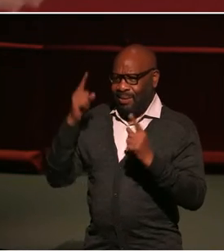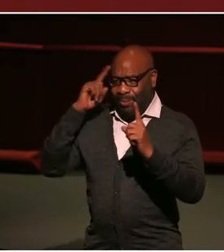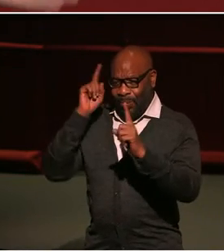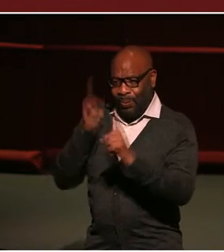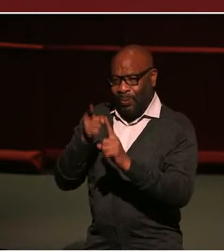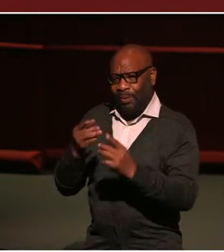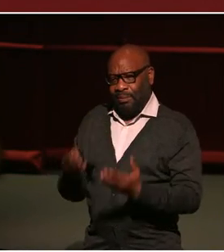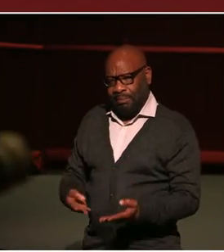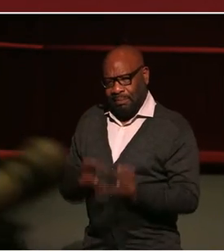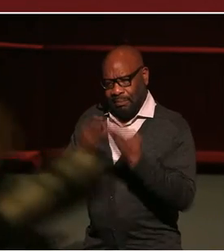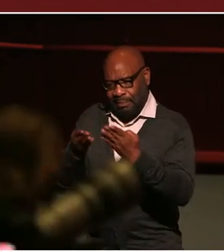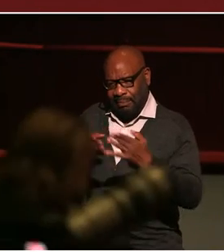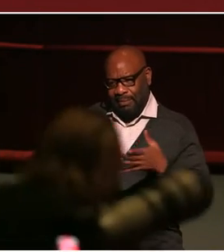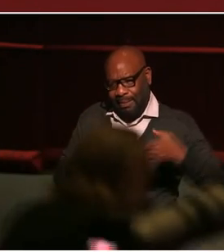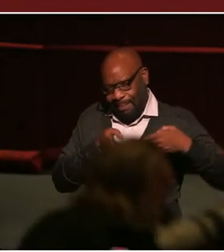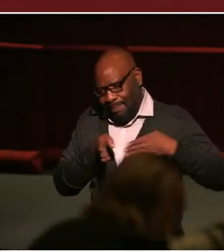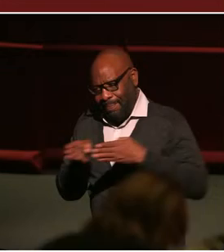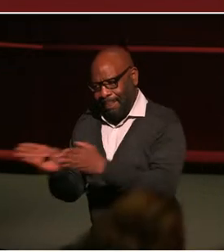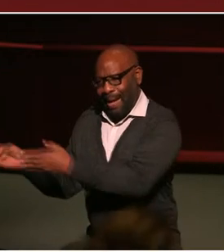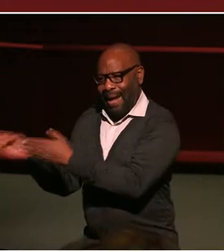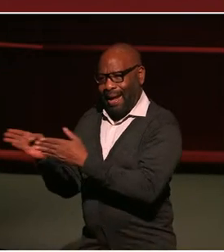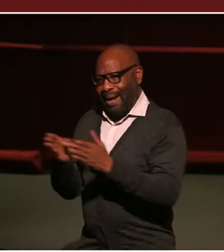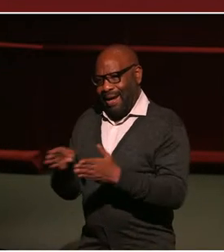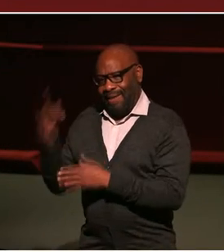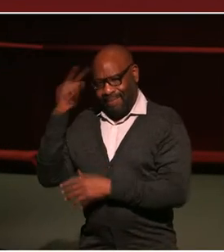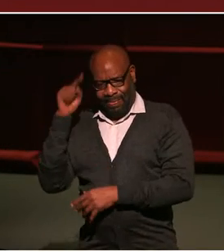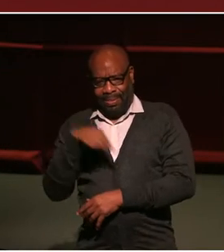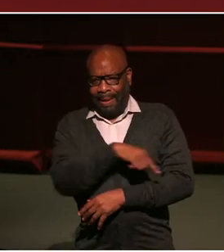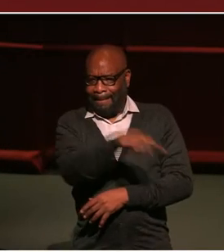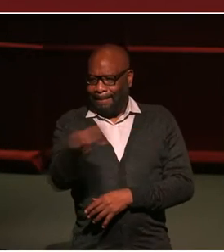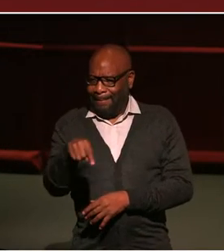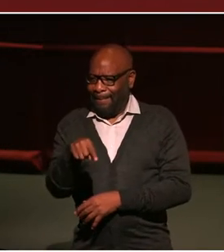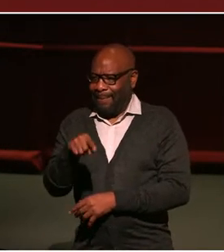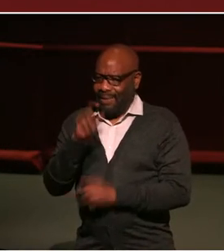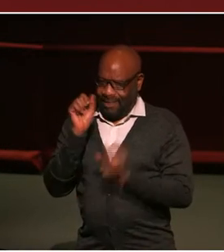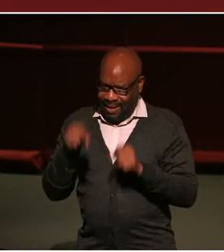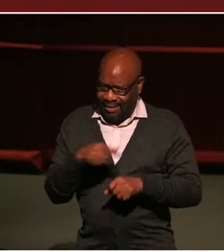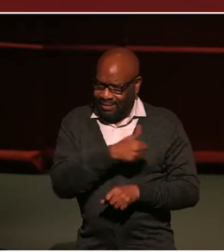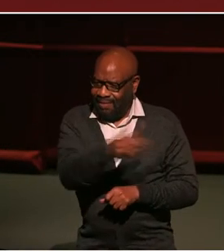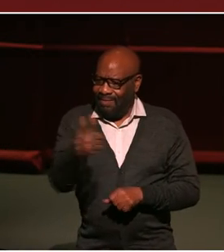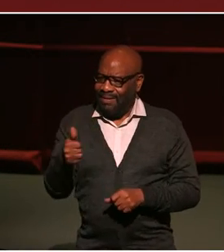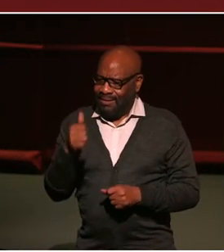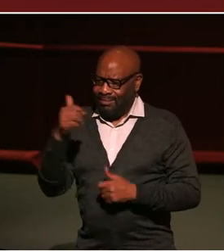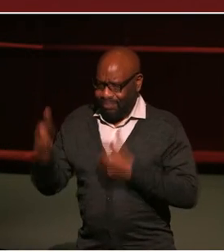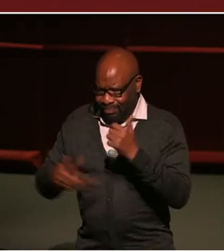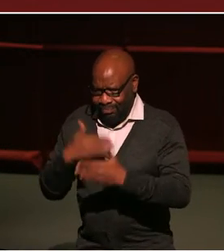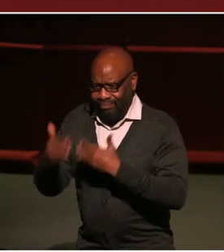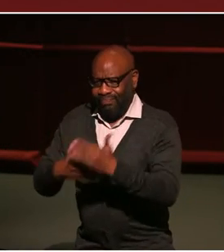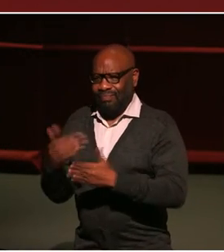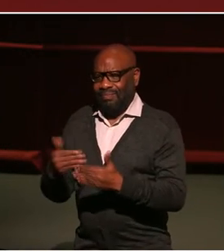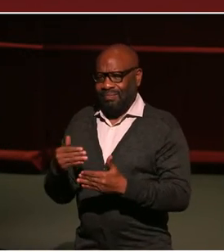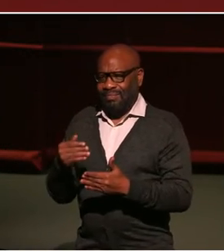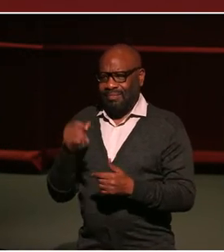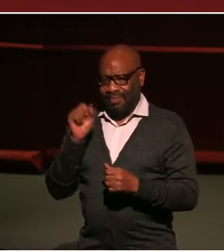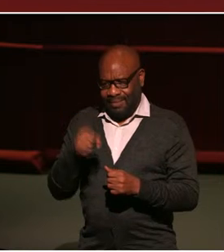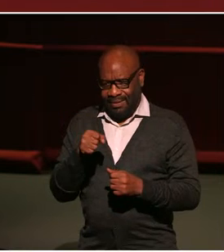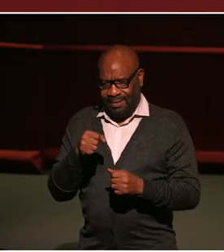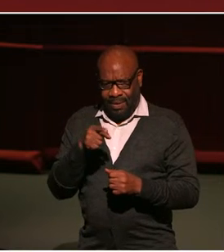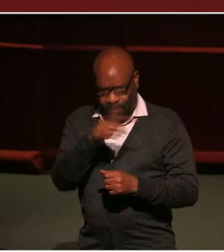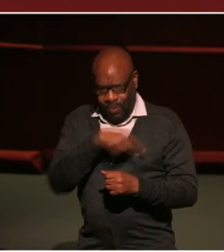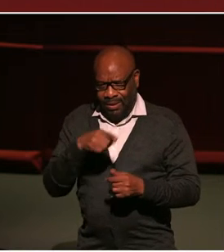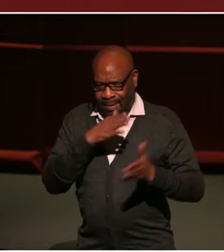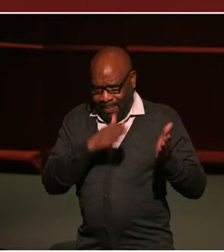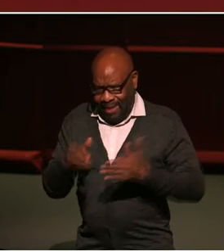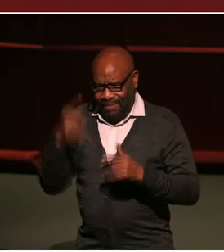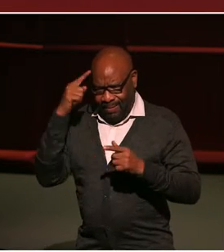pathway, like those of you who laid down the path before us, you know, for me to kind of continue constructing the path in a new and a very different way